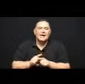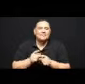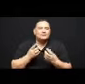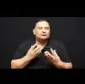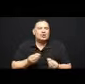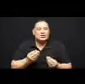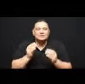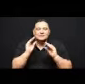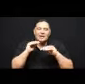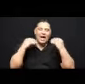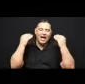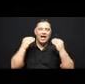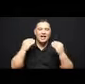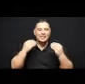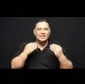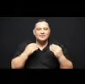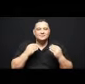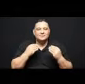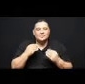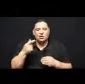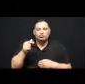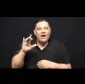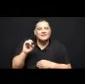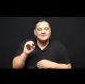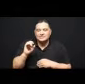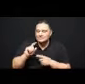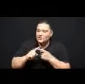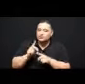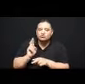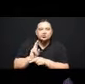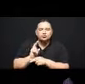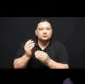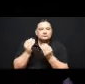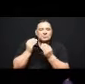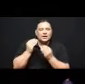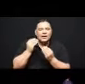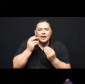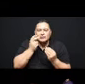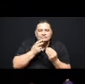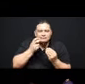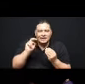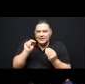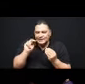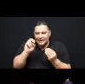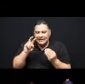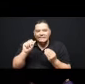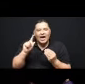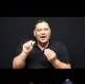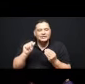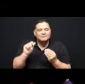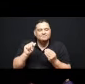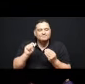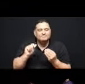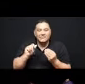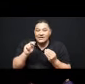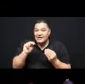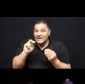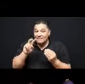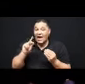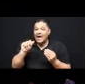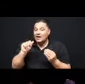friends use to instruct me in the pronunciation of Nevada? It's Nevada, not Nevada.